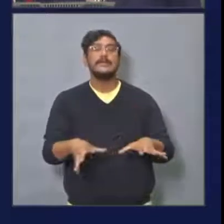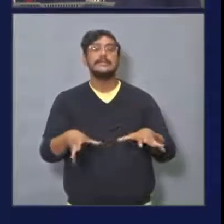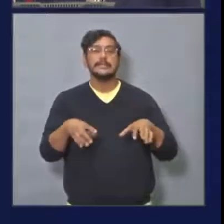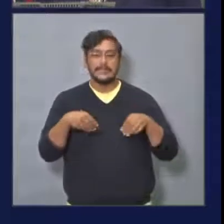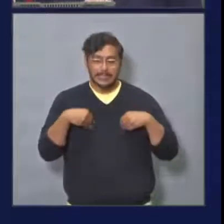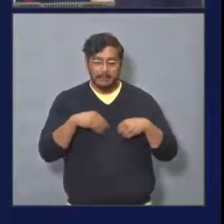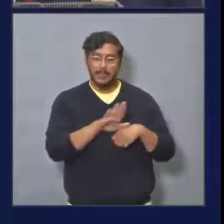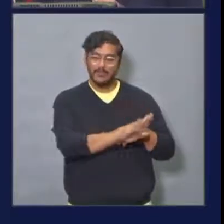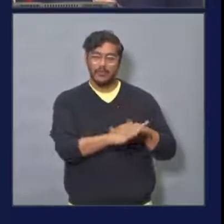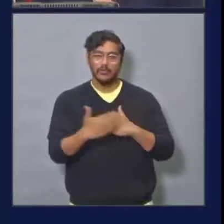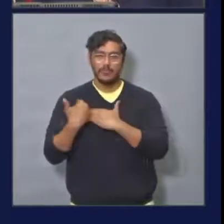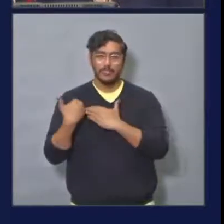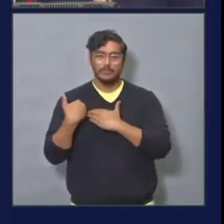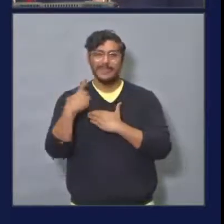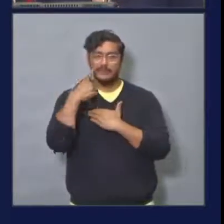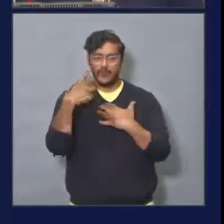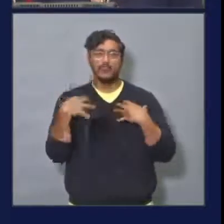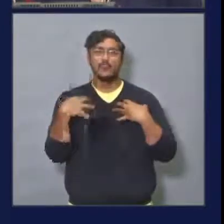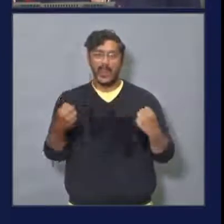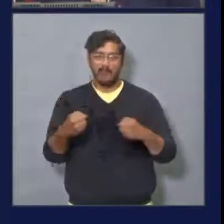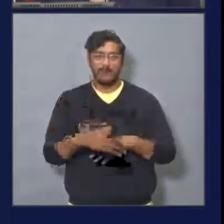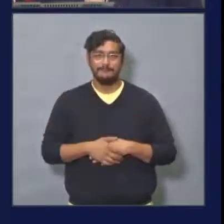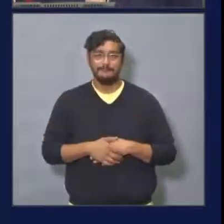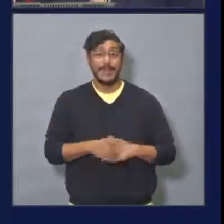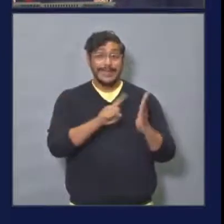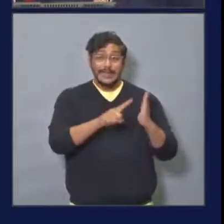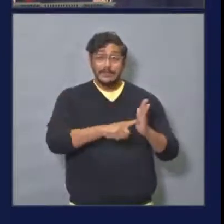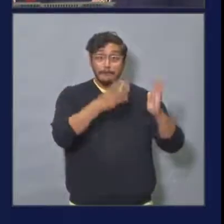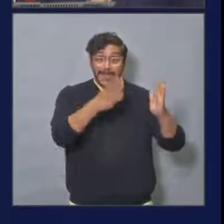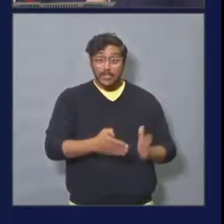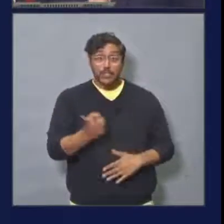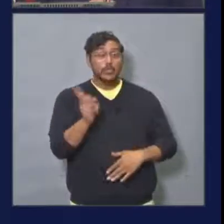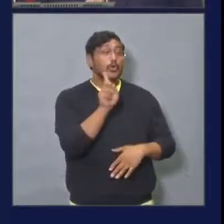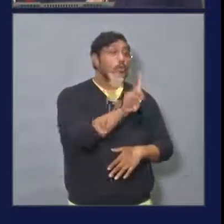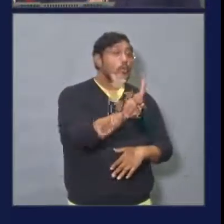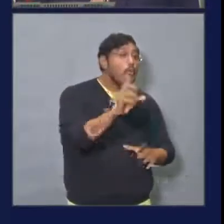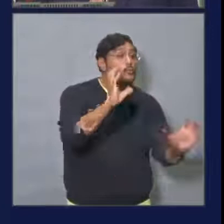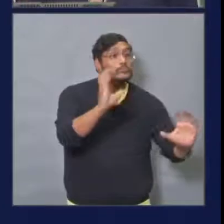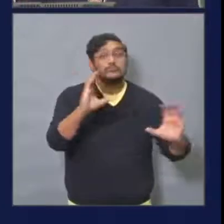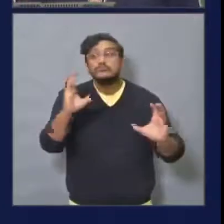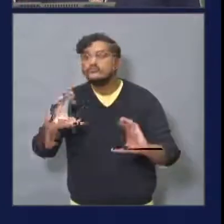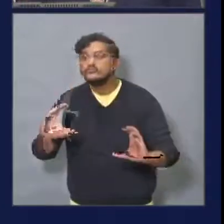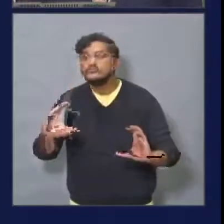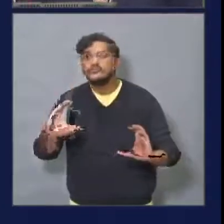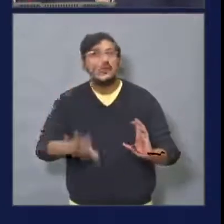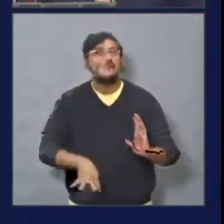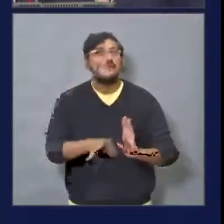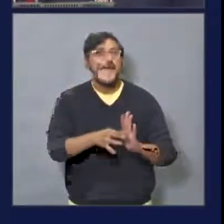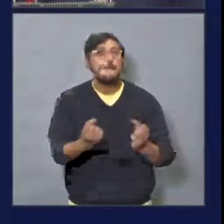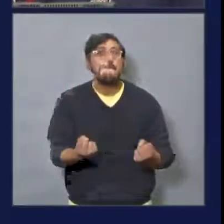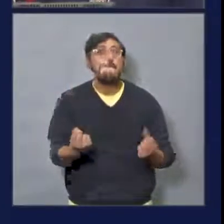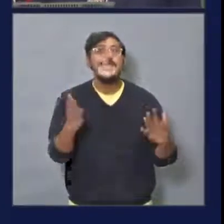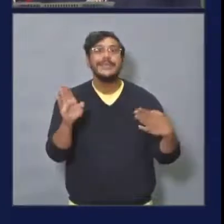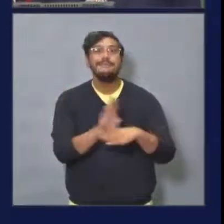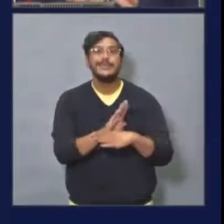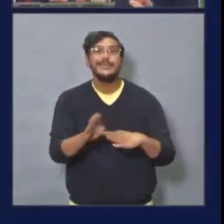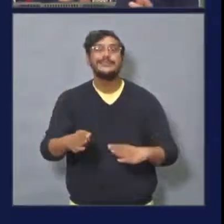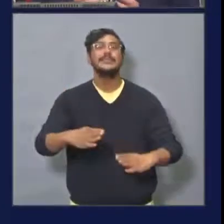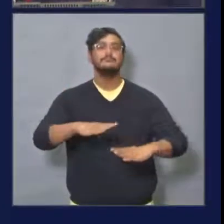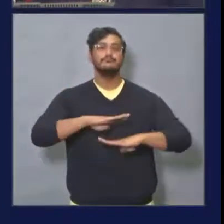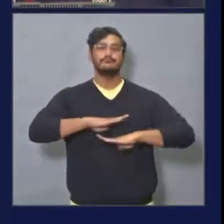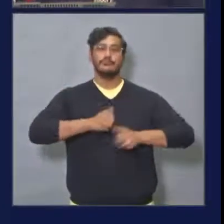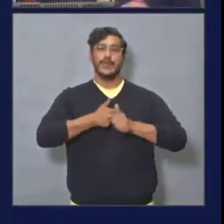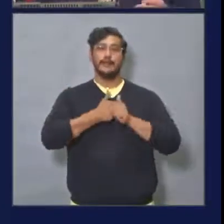recovery. Our inspectors were out this weekend and they found significant high rates of compliance to prevent the spread